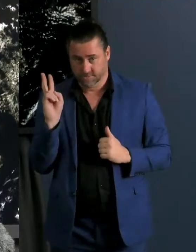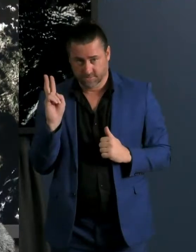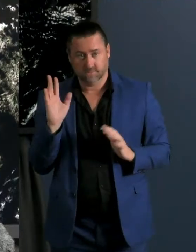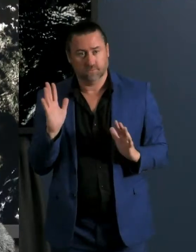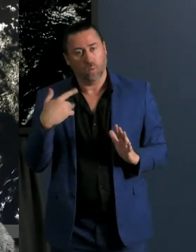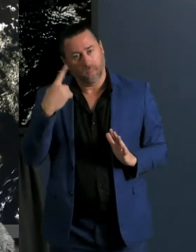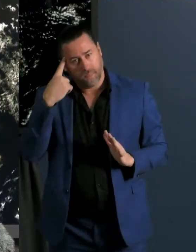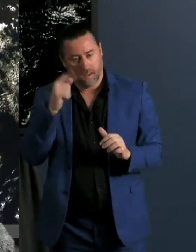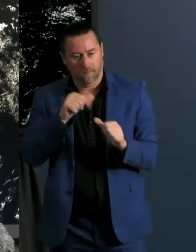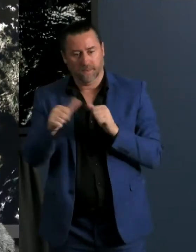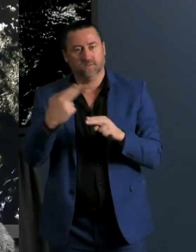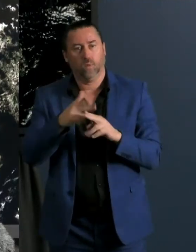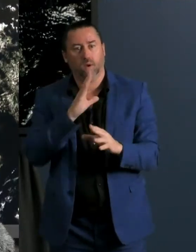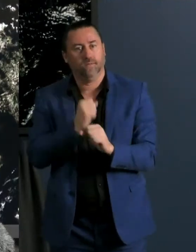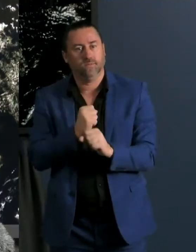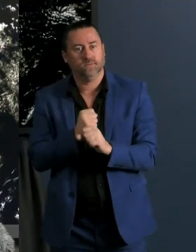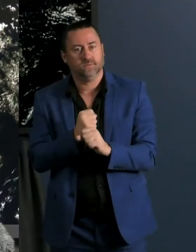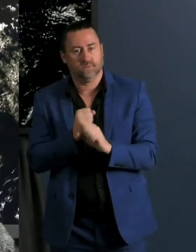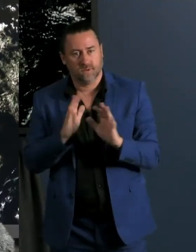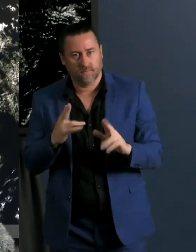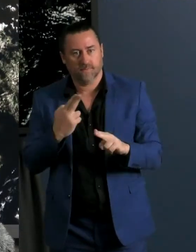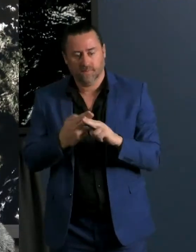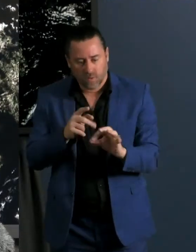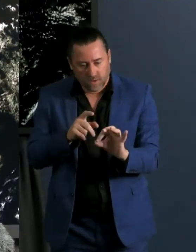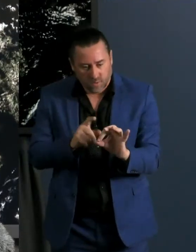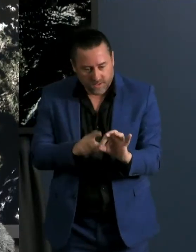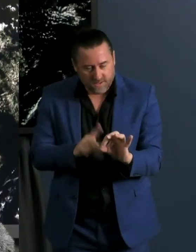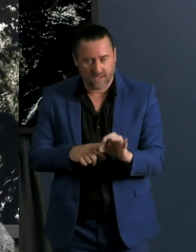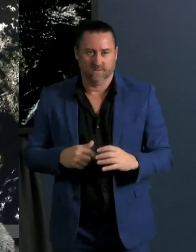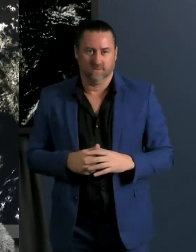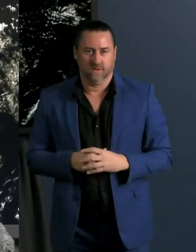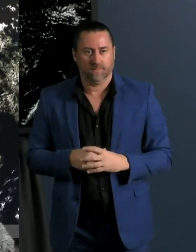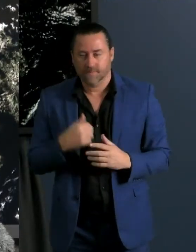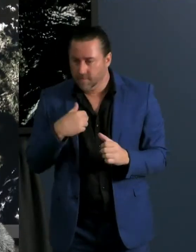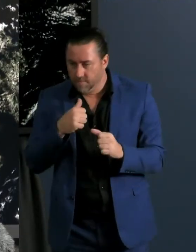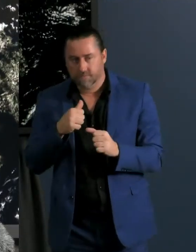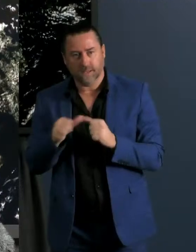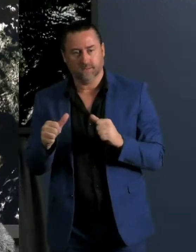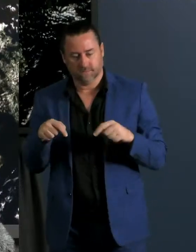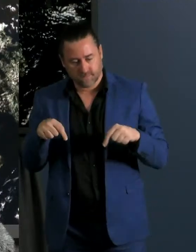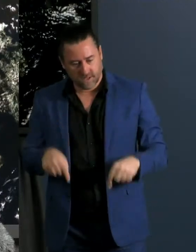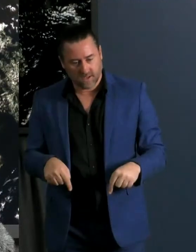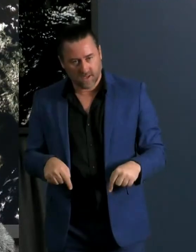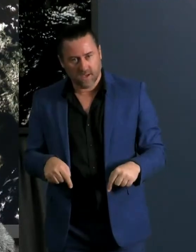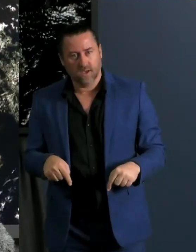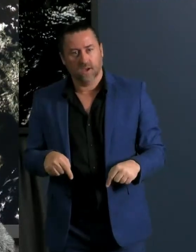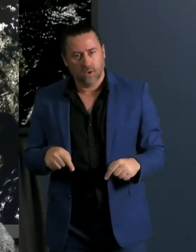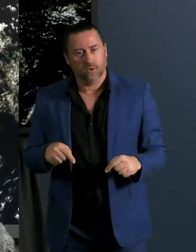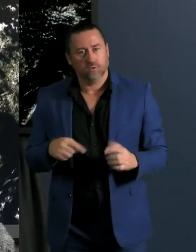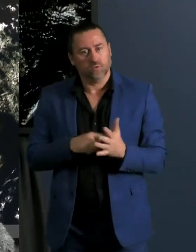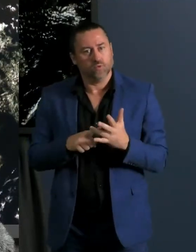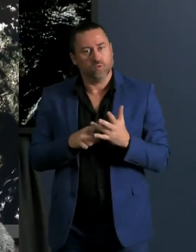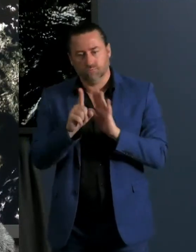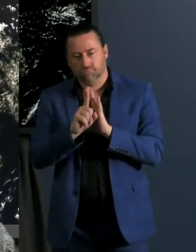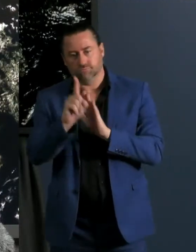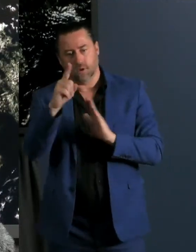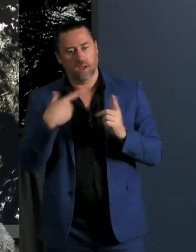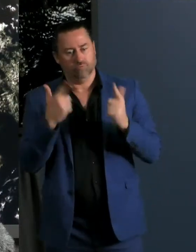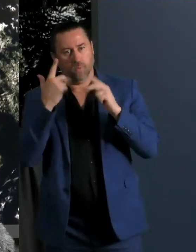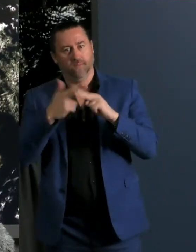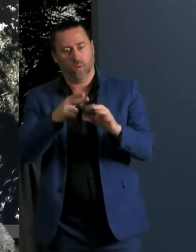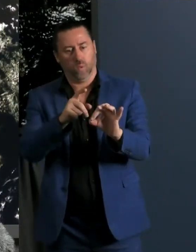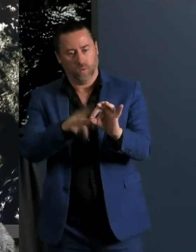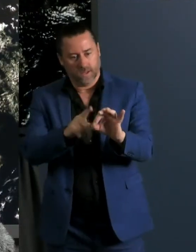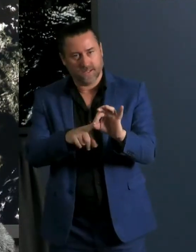best interests of the government and of Queenslanders. We think we are best placed to lead Queensland with a focus on